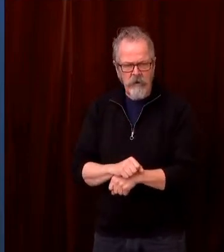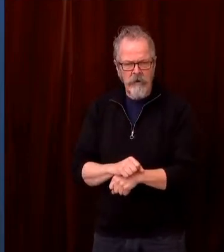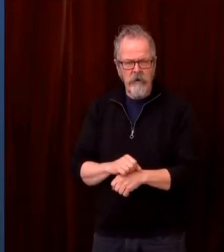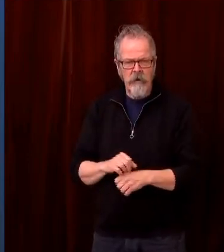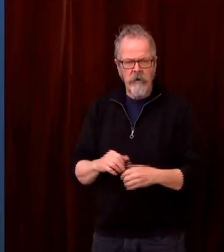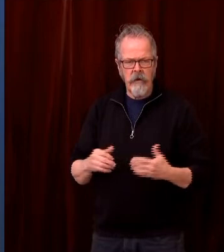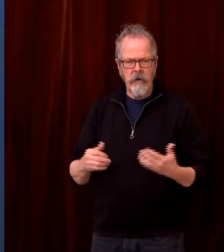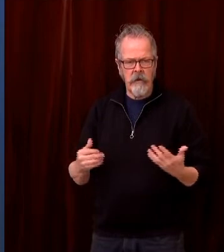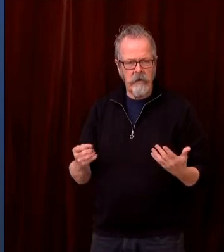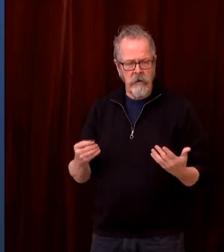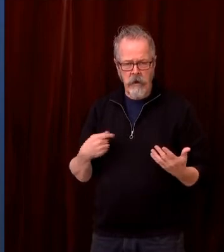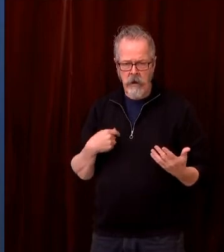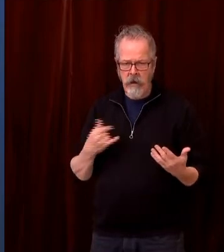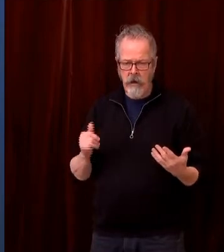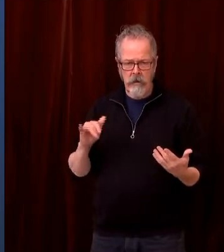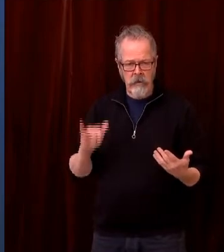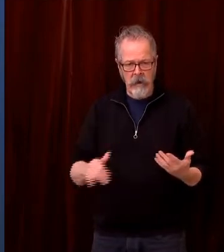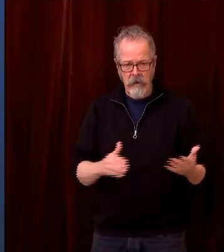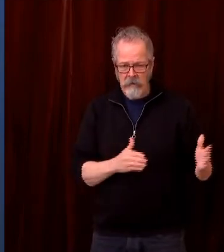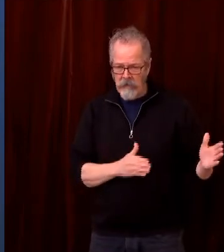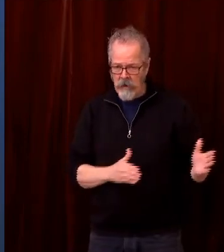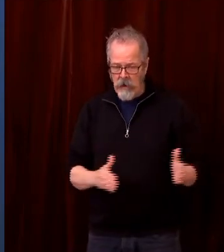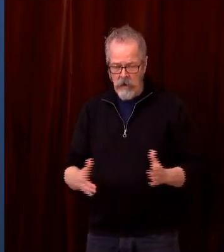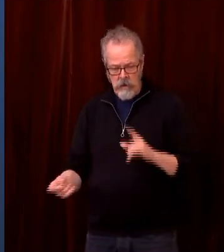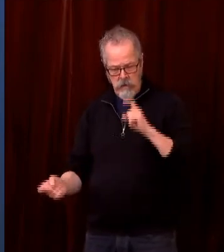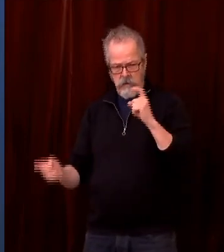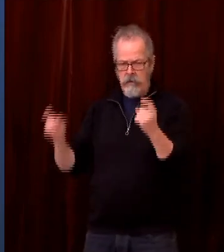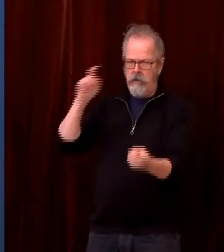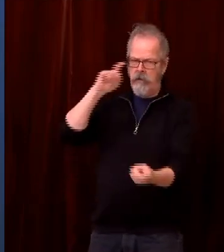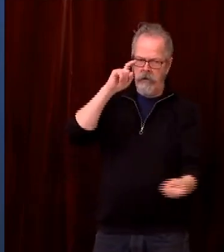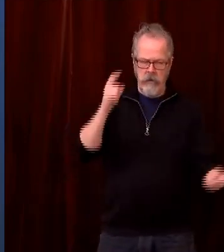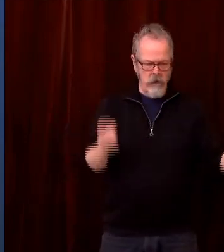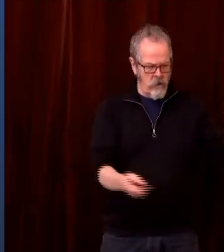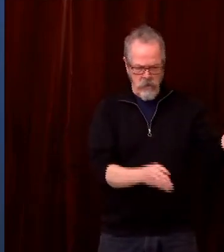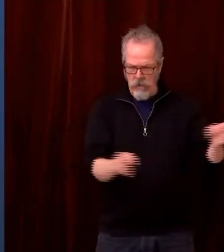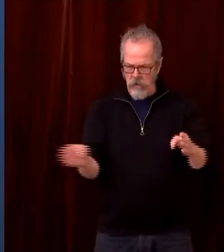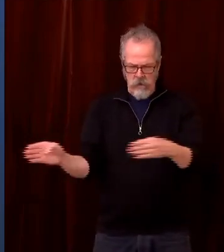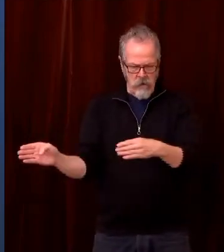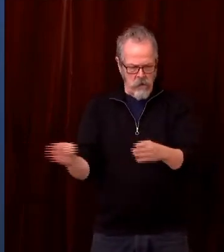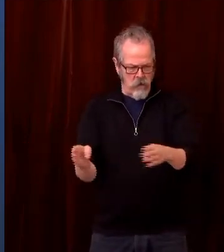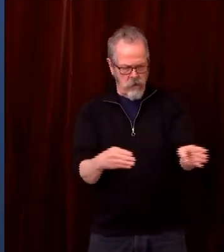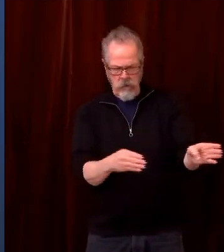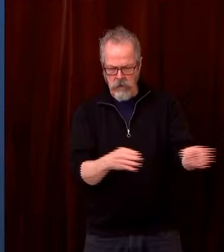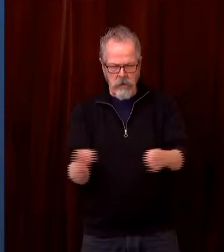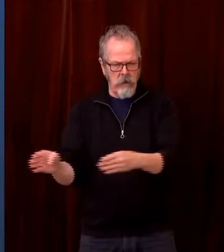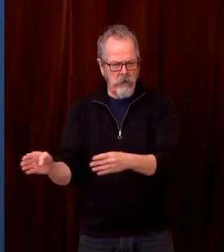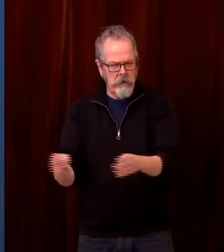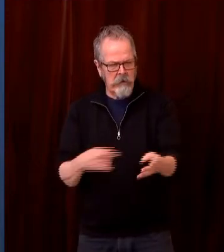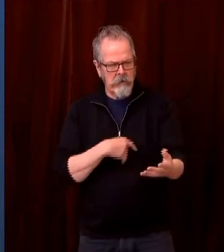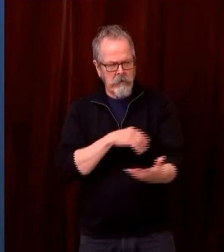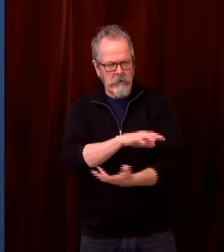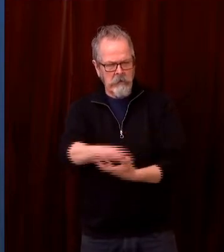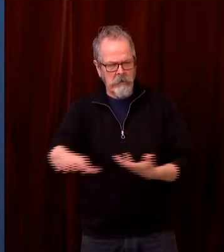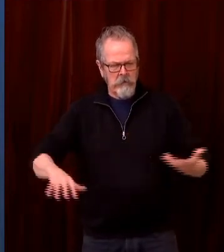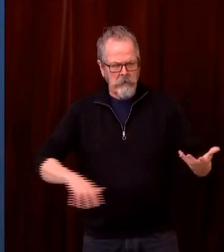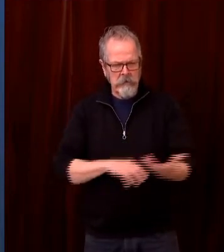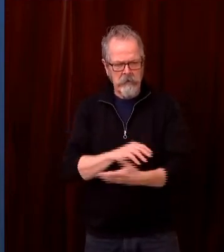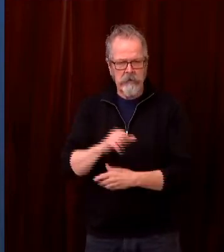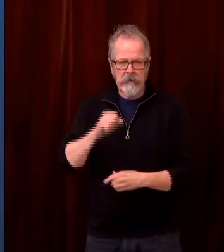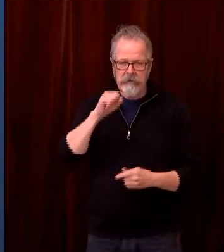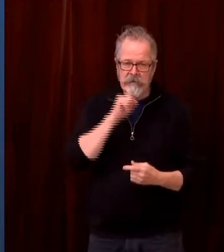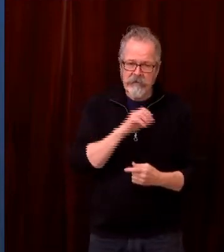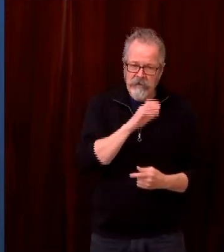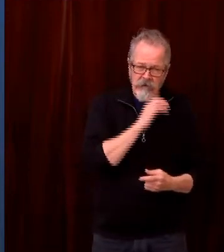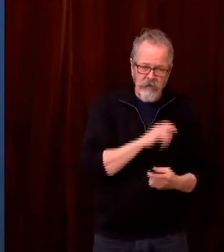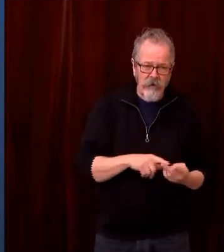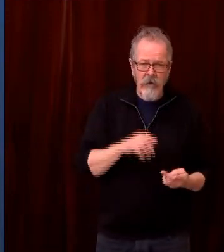elderly people didn't get the memo that they needed an appointment time. And we had people waiting out there at 3 o'clock this morning, only to be turned away